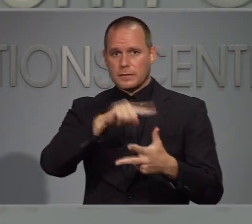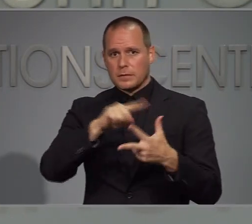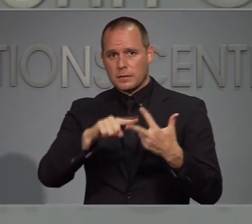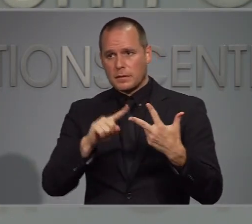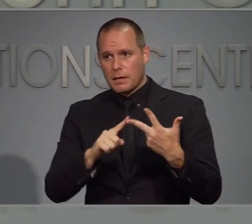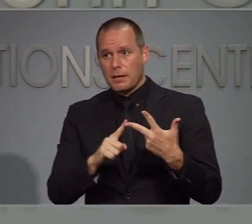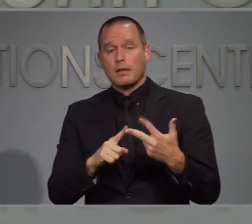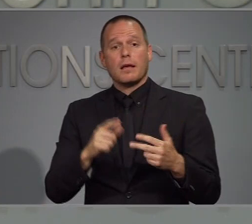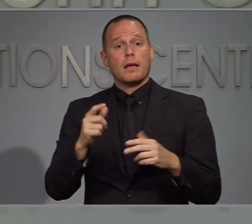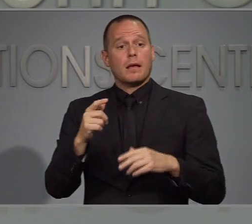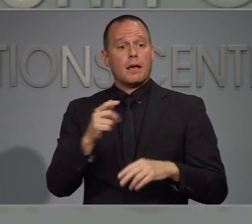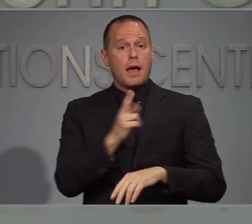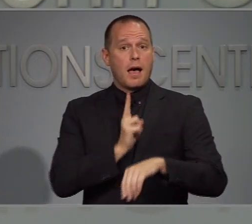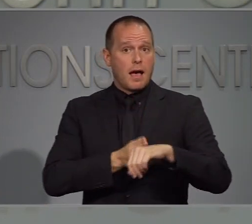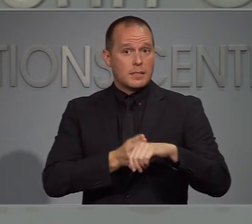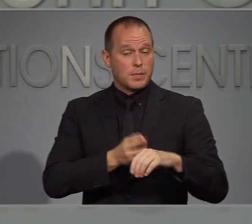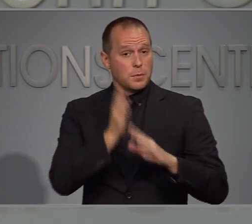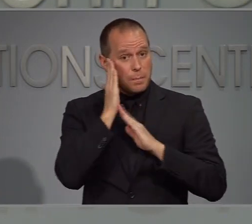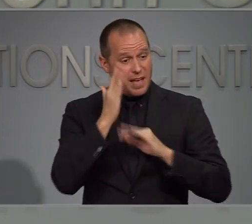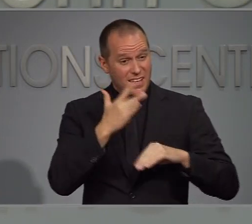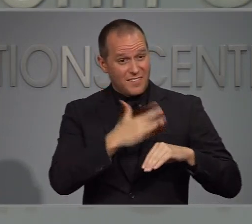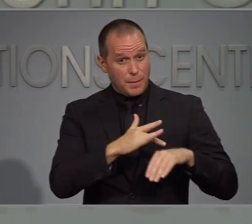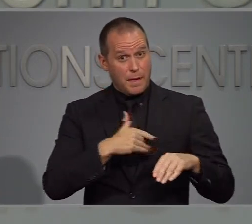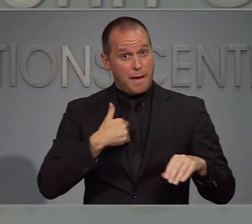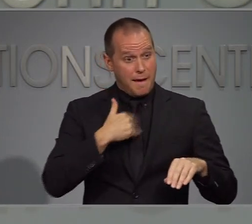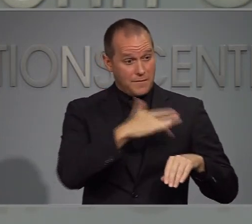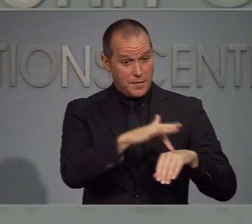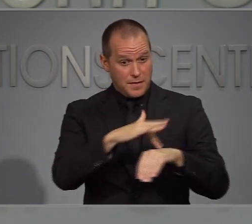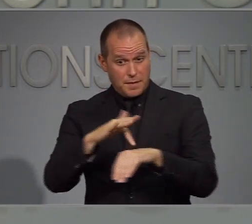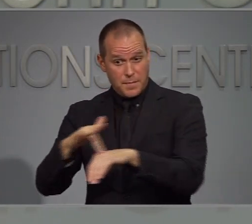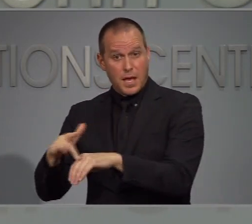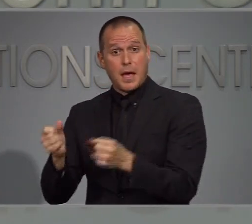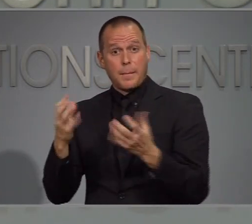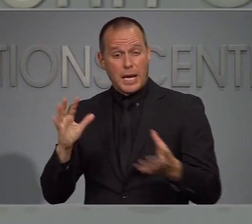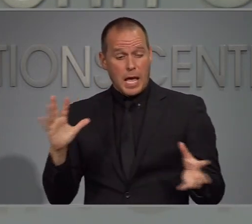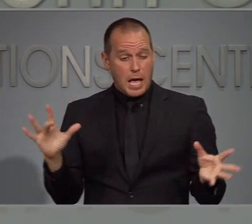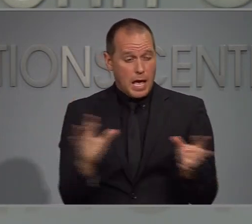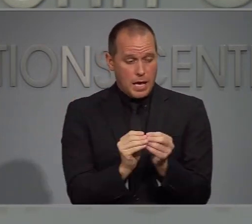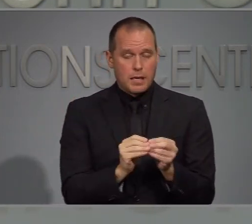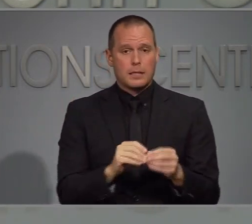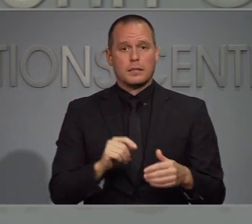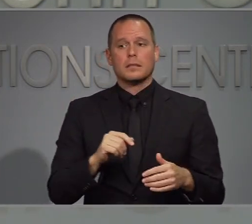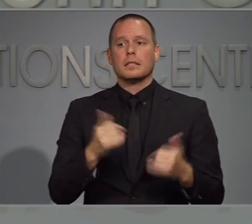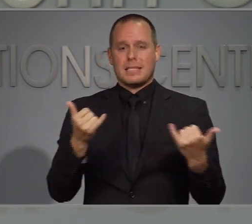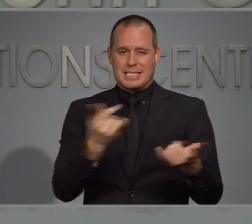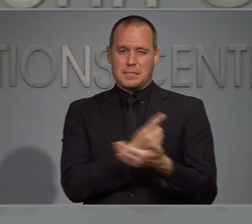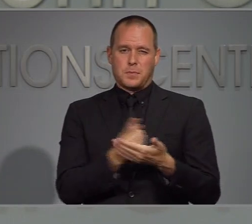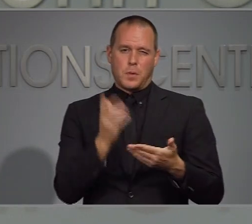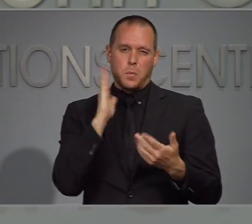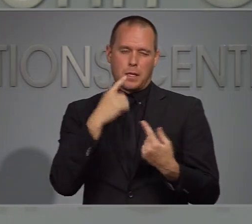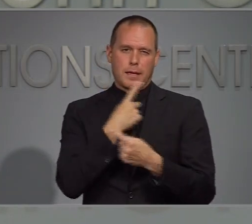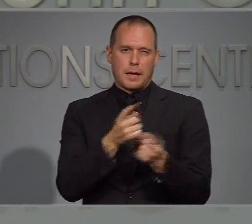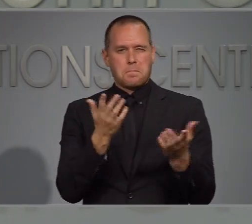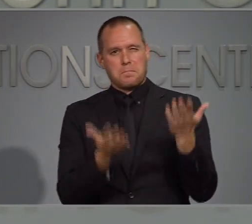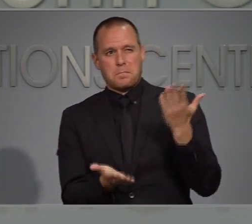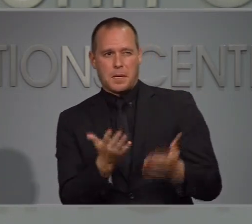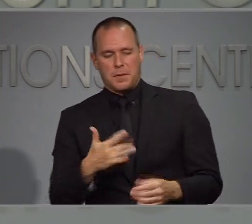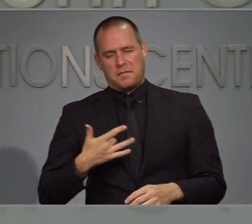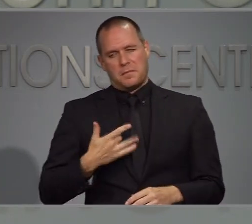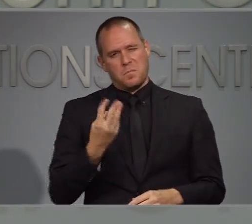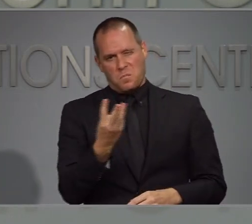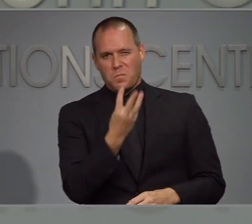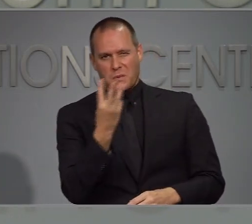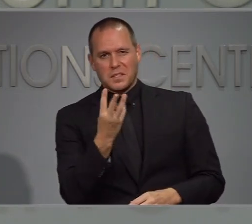and the availability of all of that. And we'll be making an announcement this week, probably Wednesday,